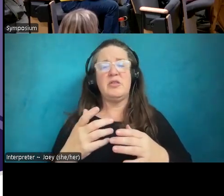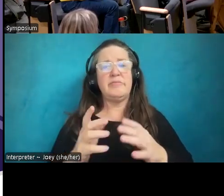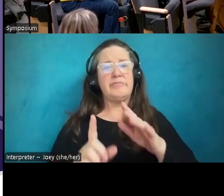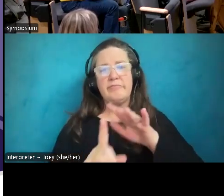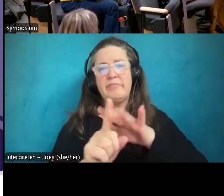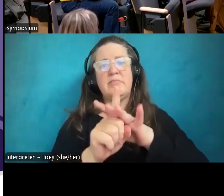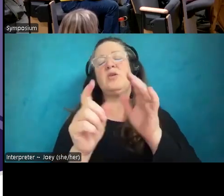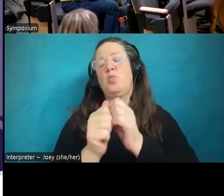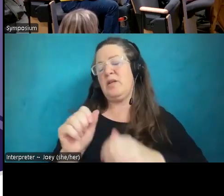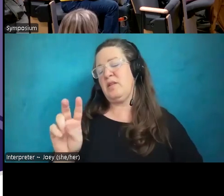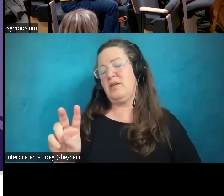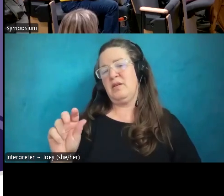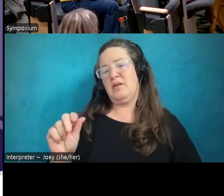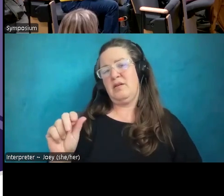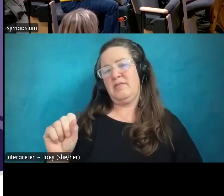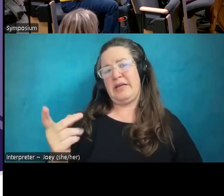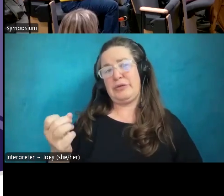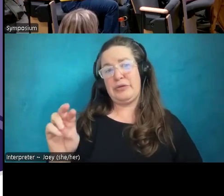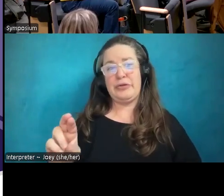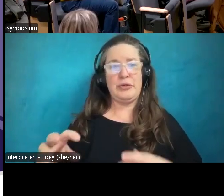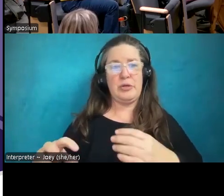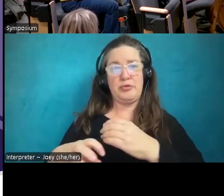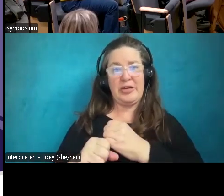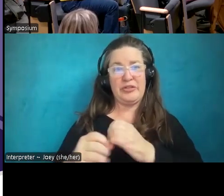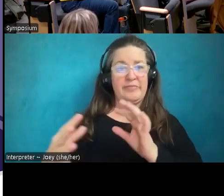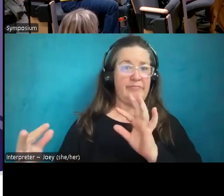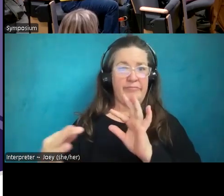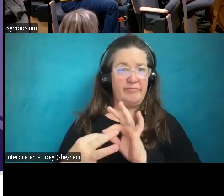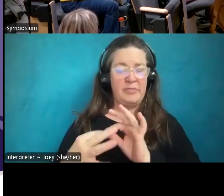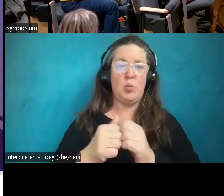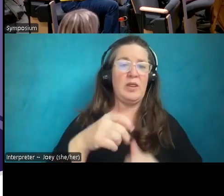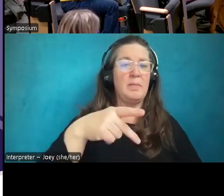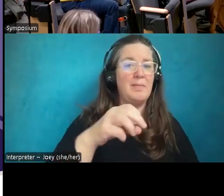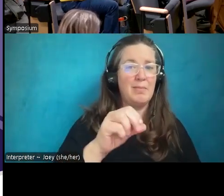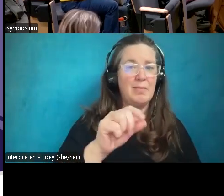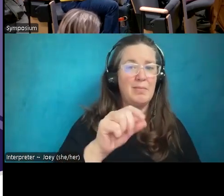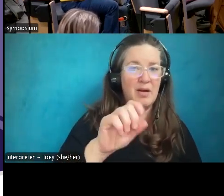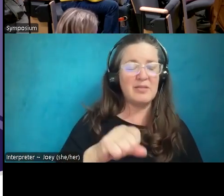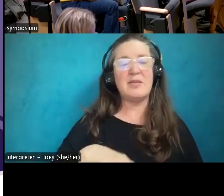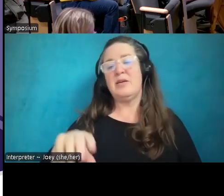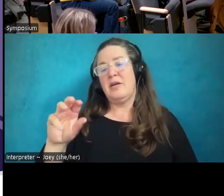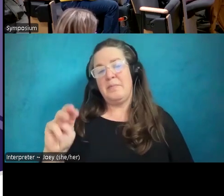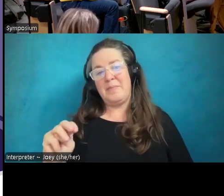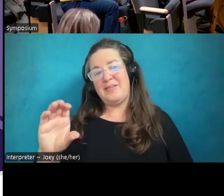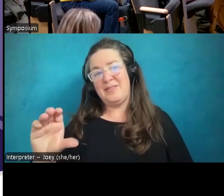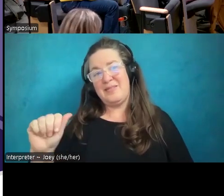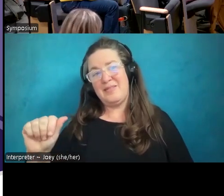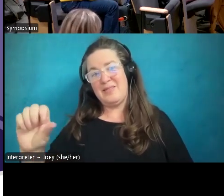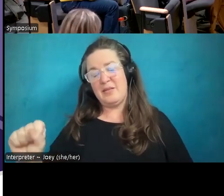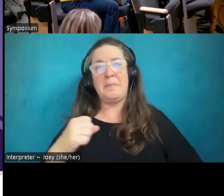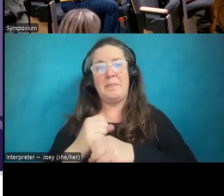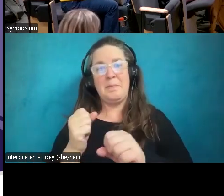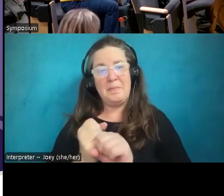It's just like, how do you tell? Connective tissue vulnerability, mast cell makes connective tissue